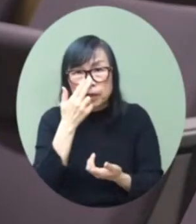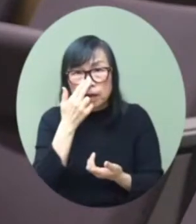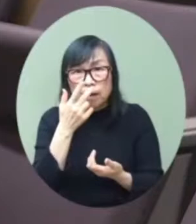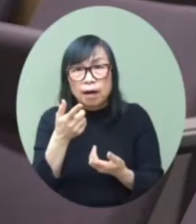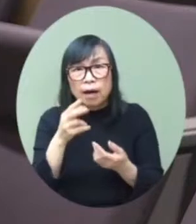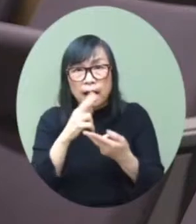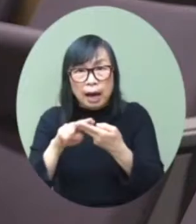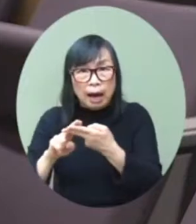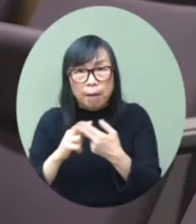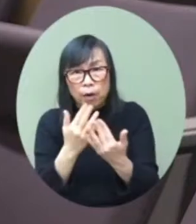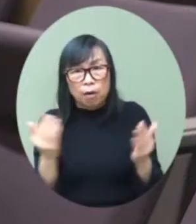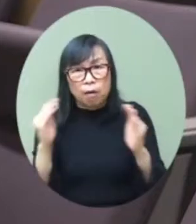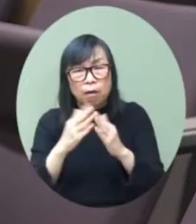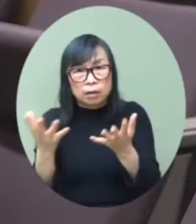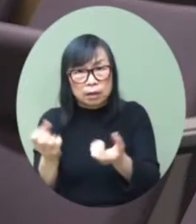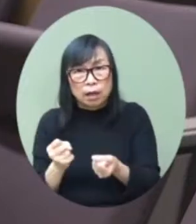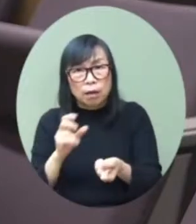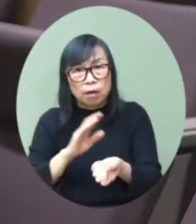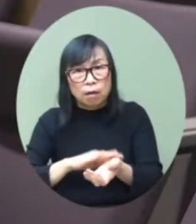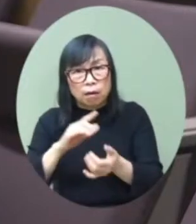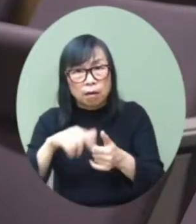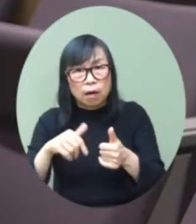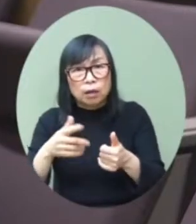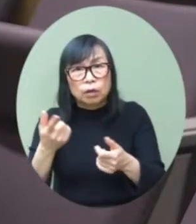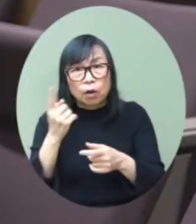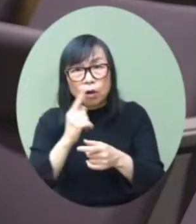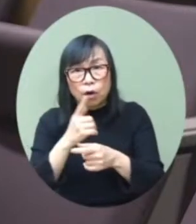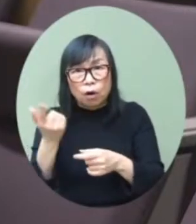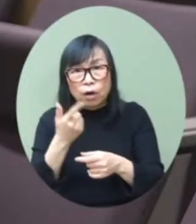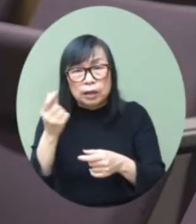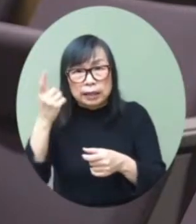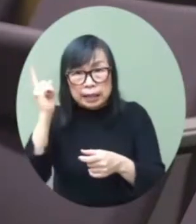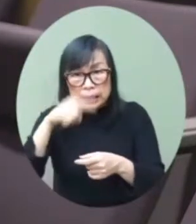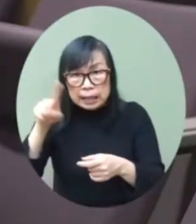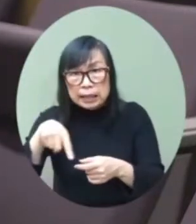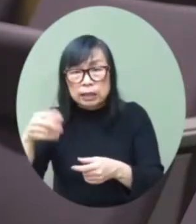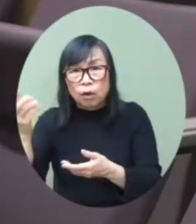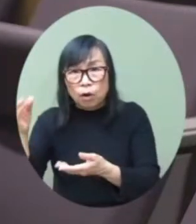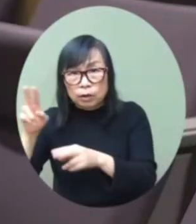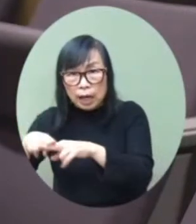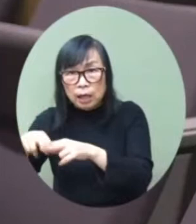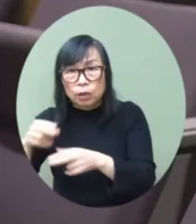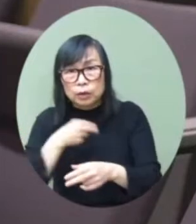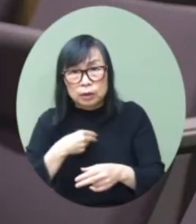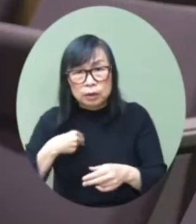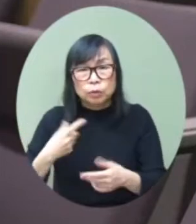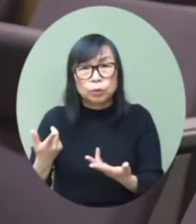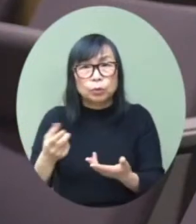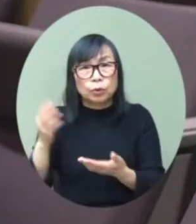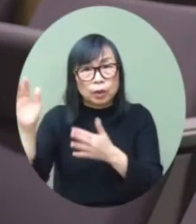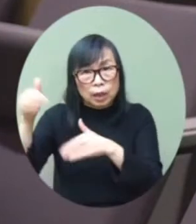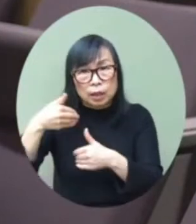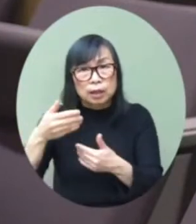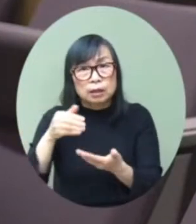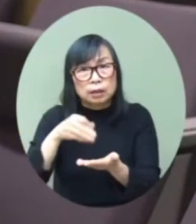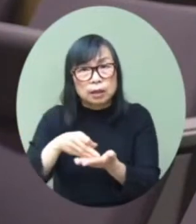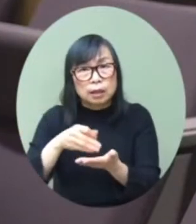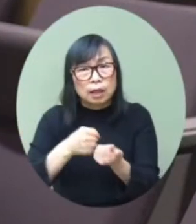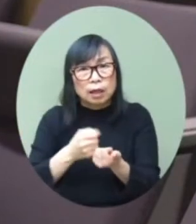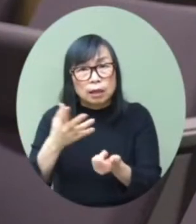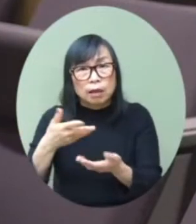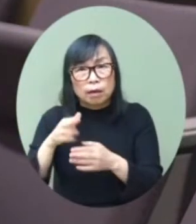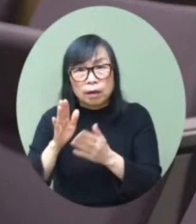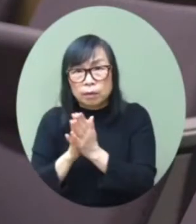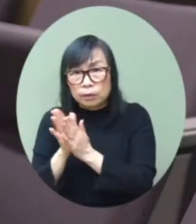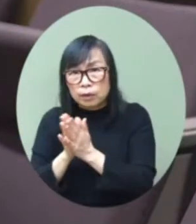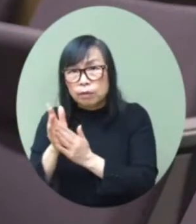HA projection, and for using AWE to receive the elderly residents, you need additional 1,000 mainland medical staff. At